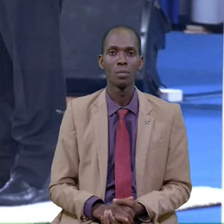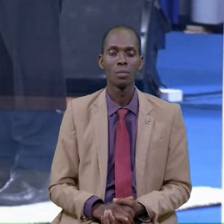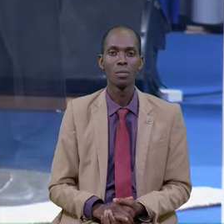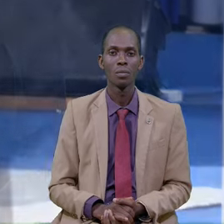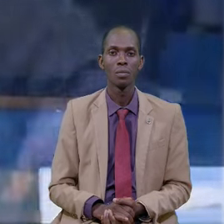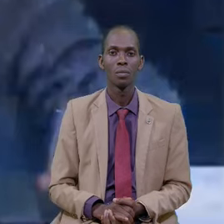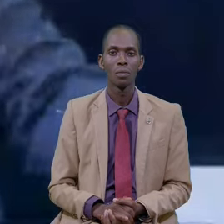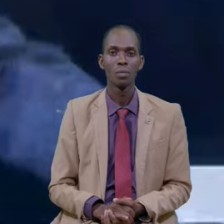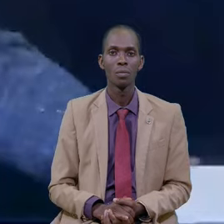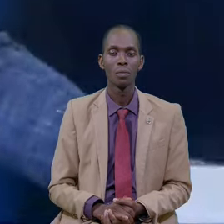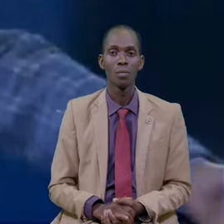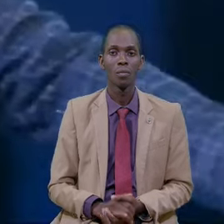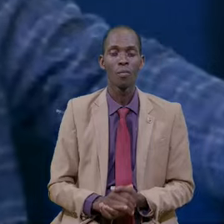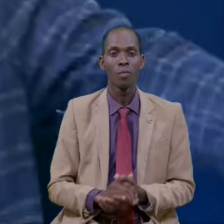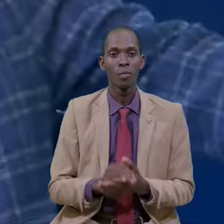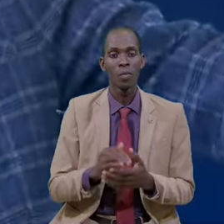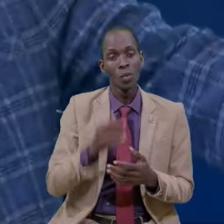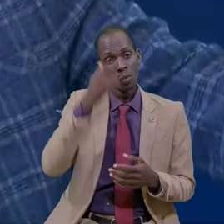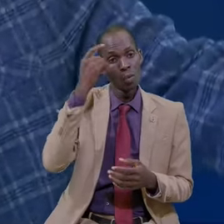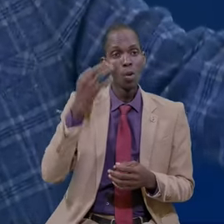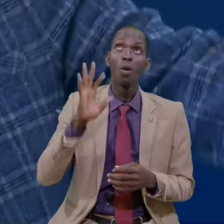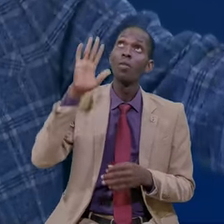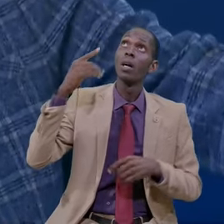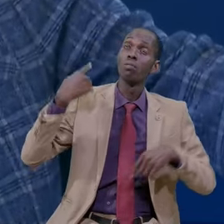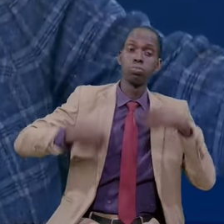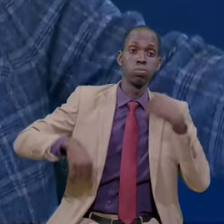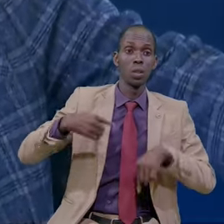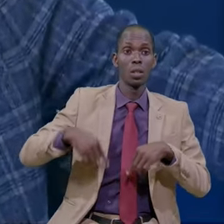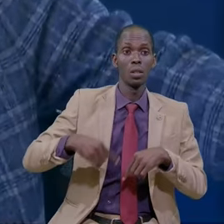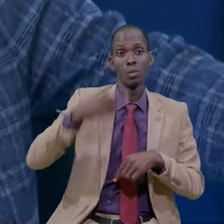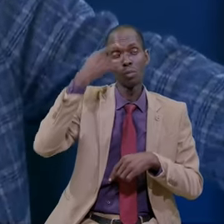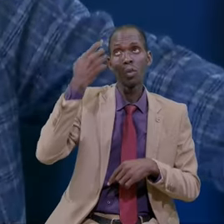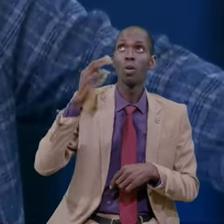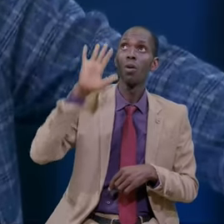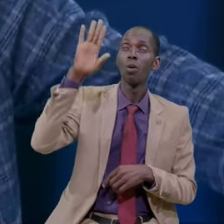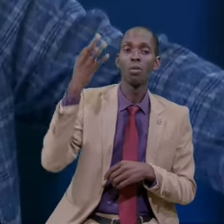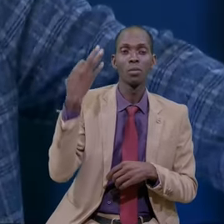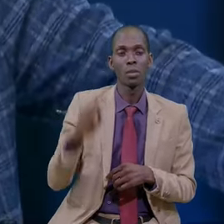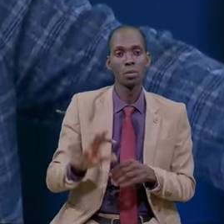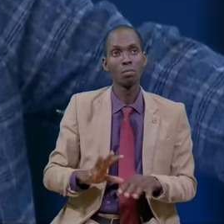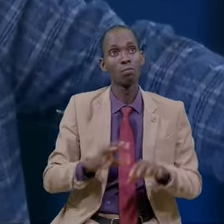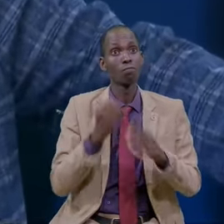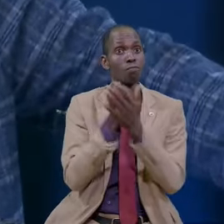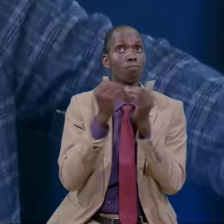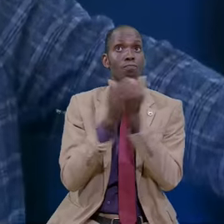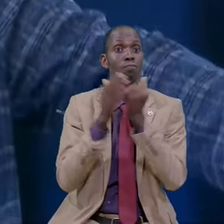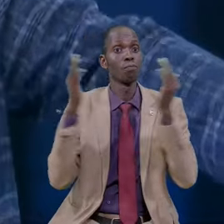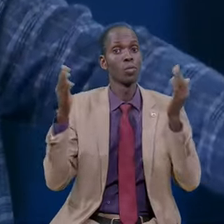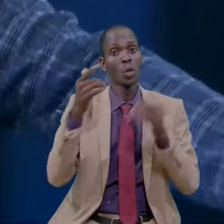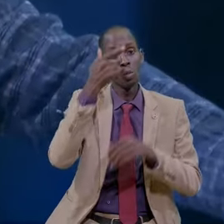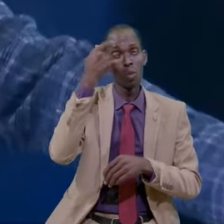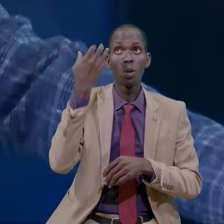salvation of his Tri because of his crucifixion because of